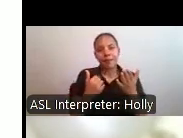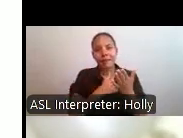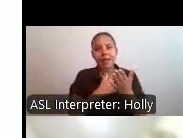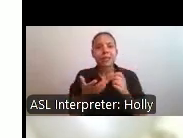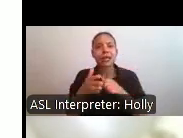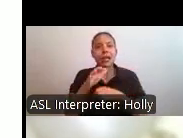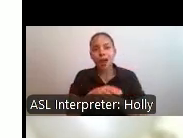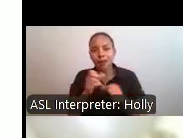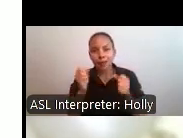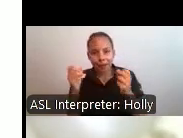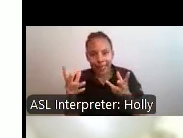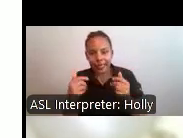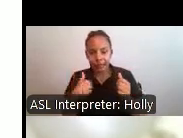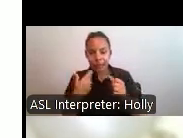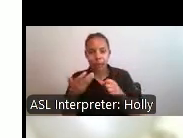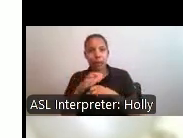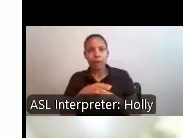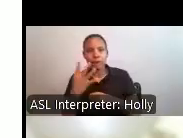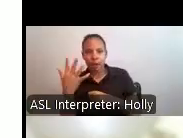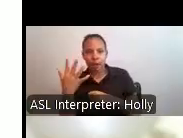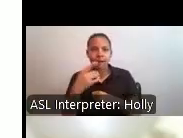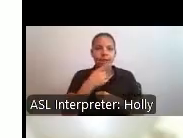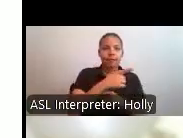where Lindsay covers 1.